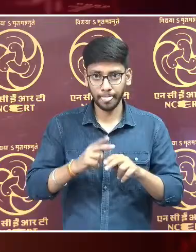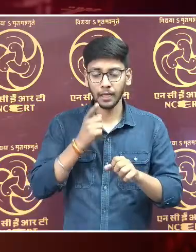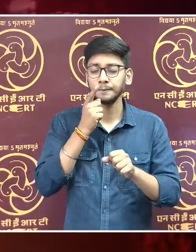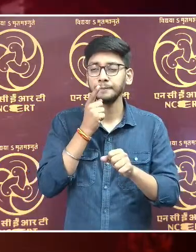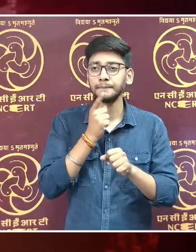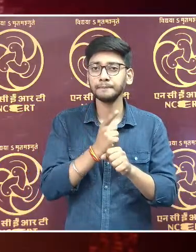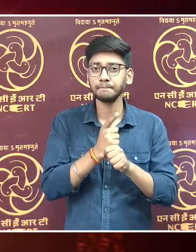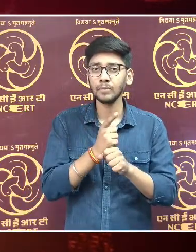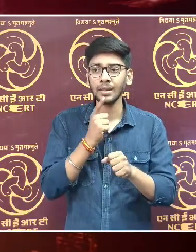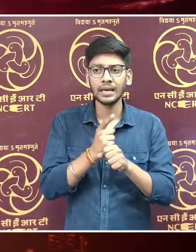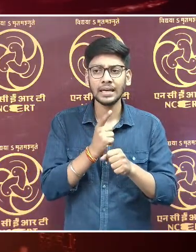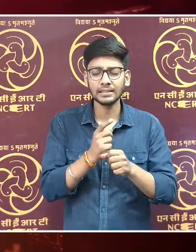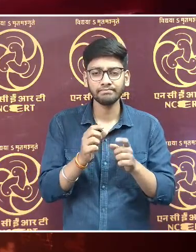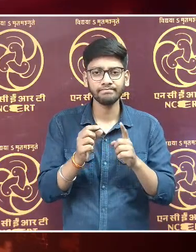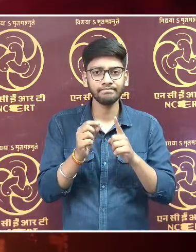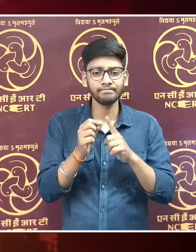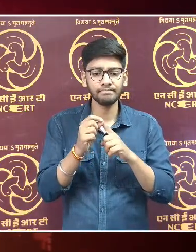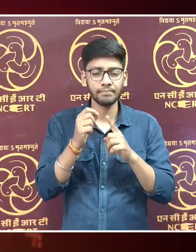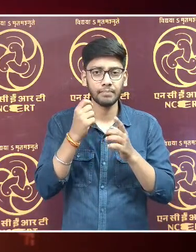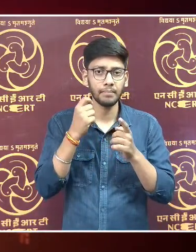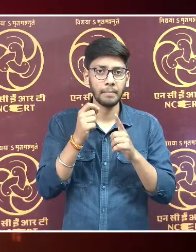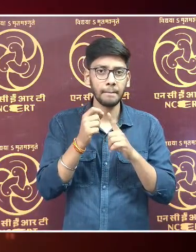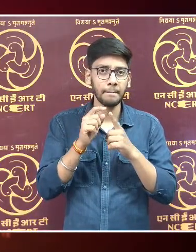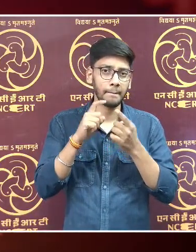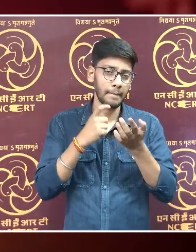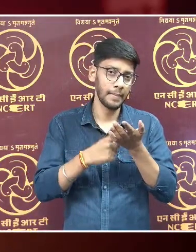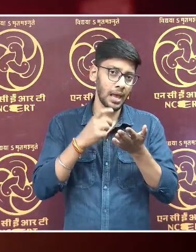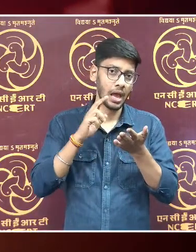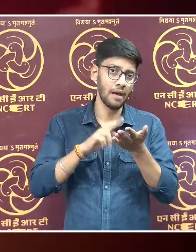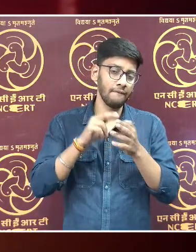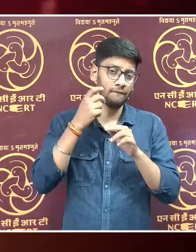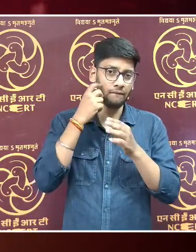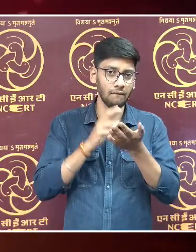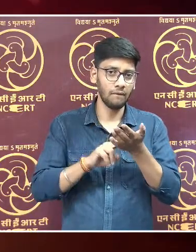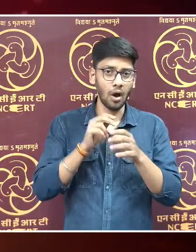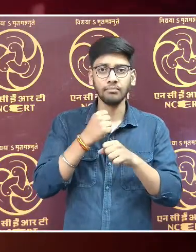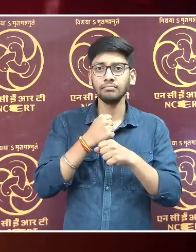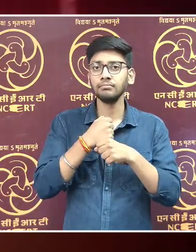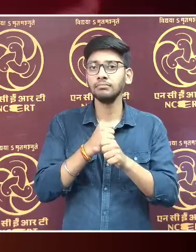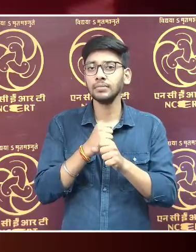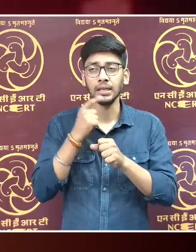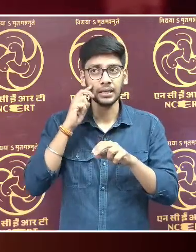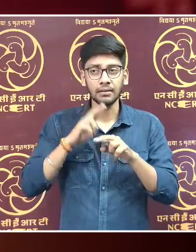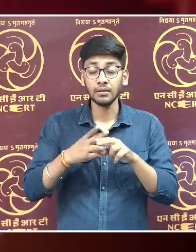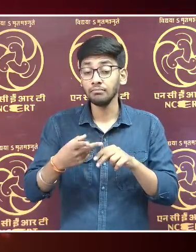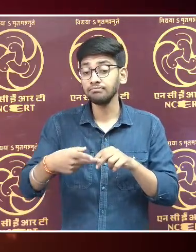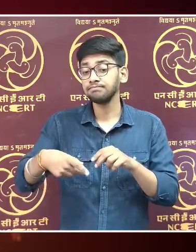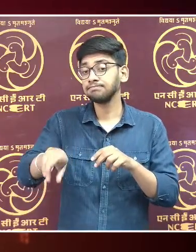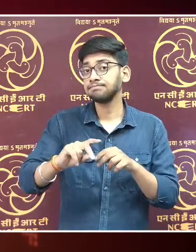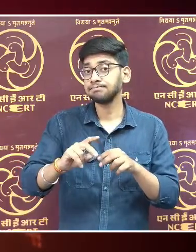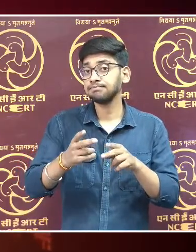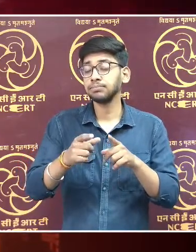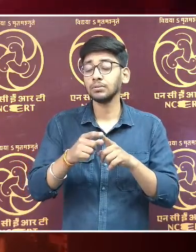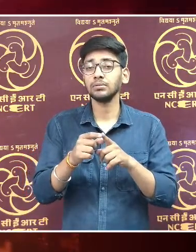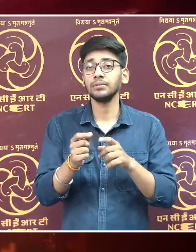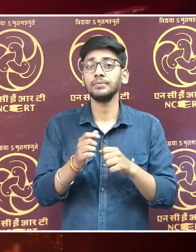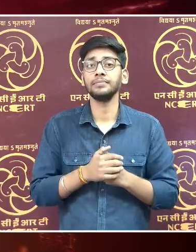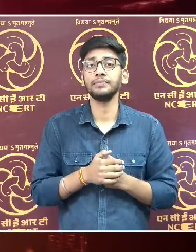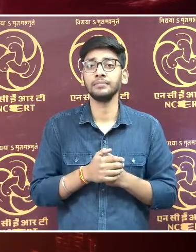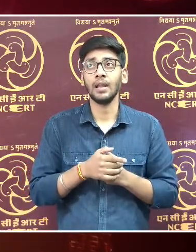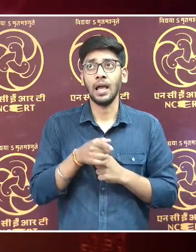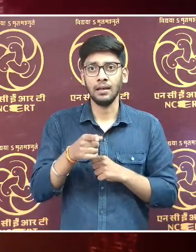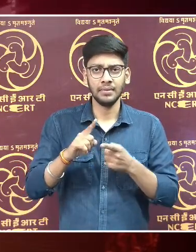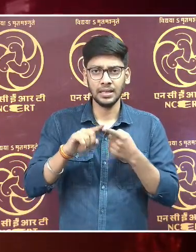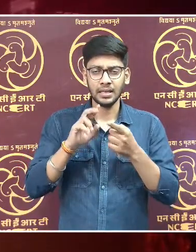that the child is performing poor in the class, the child is not attentive, something is different from the other, immediately they have to refer to the professionals. Yes, and we do have